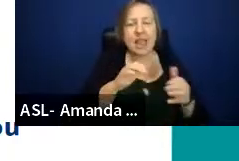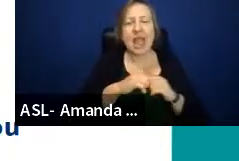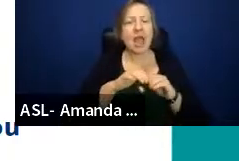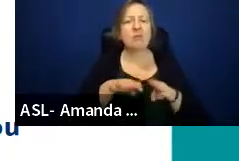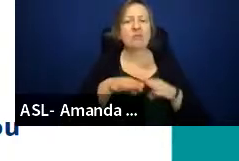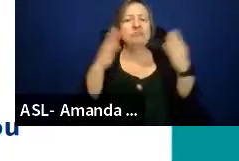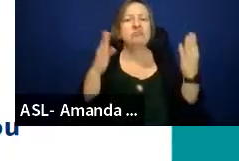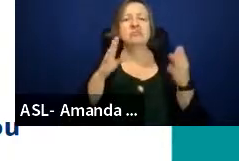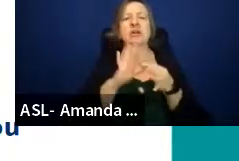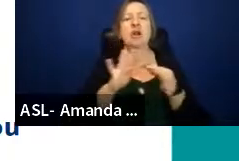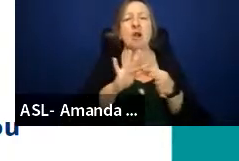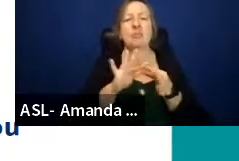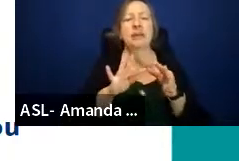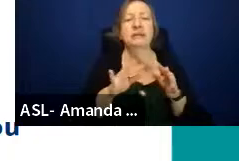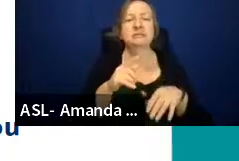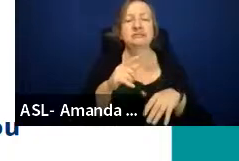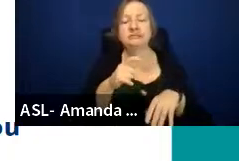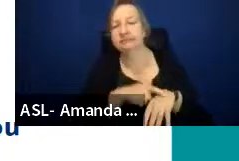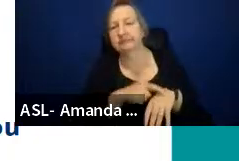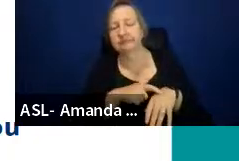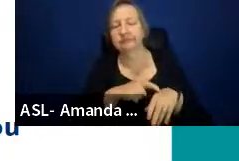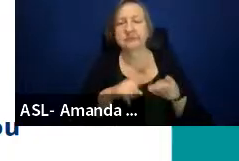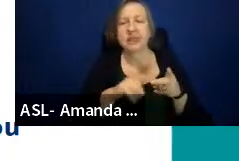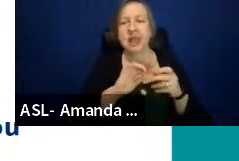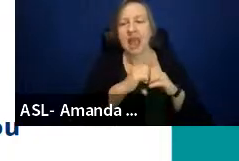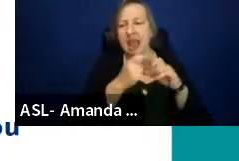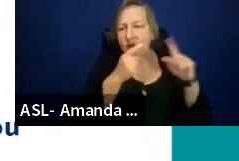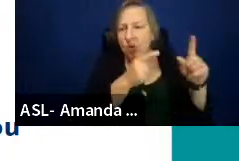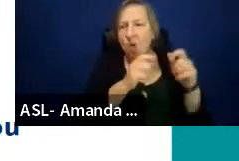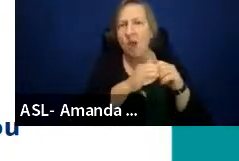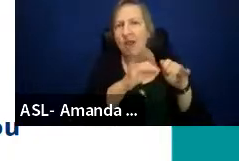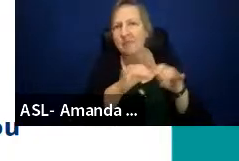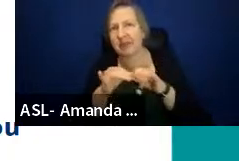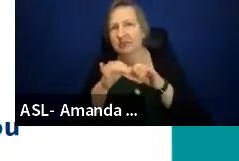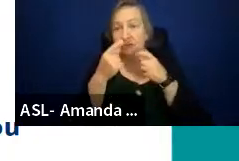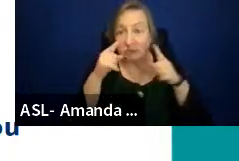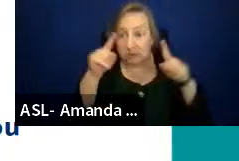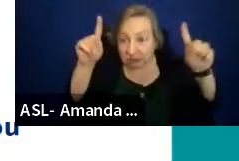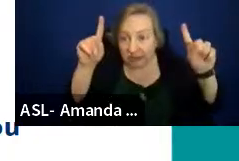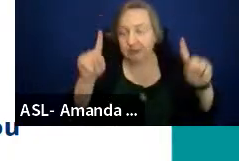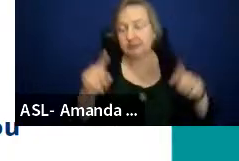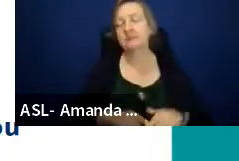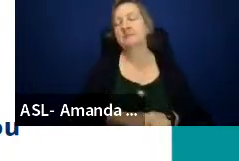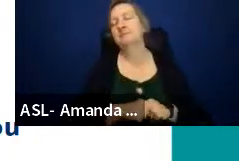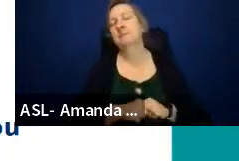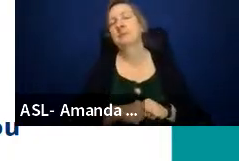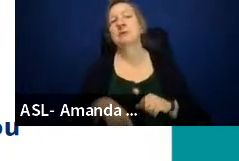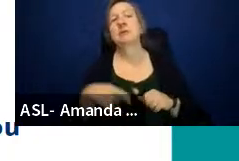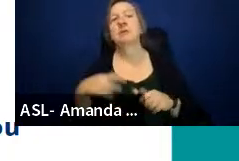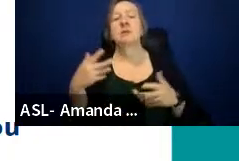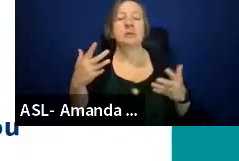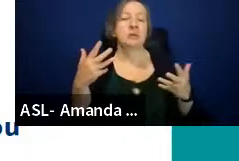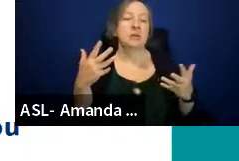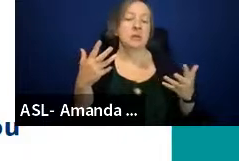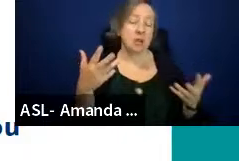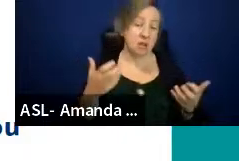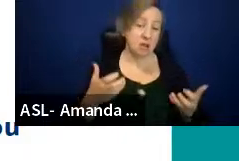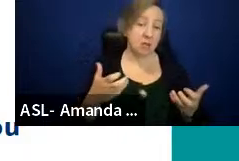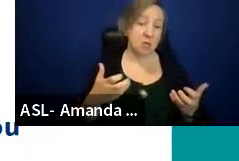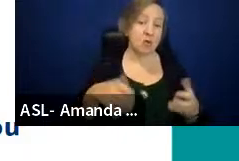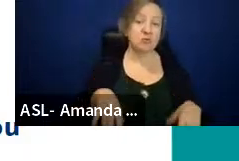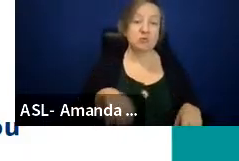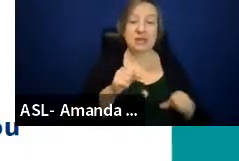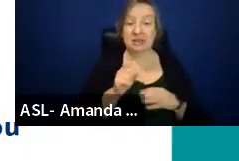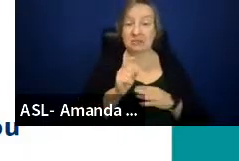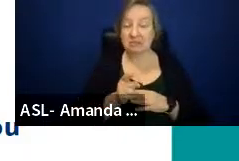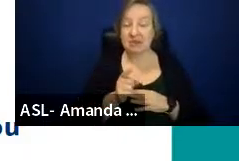how what are our goals? How are we measuring success for this? So I wanted to take a minute